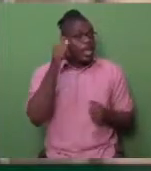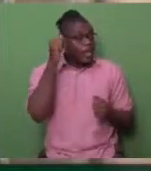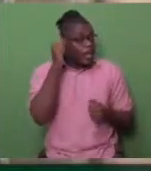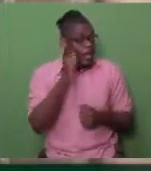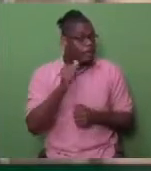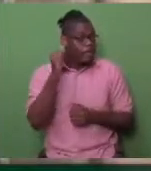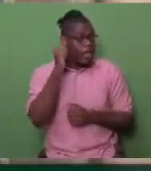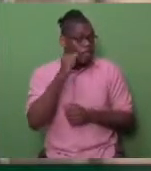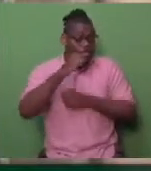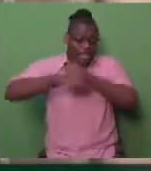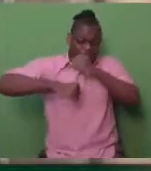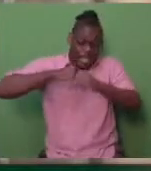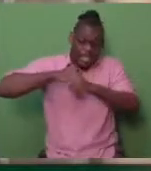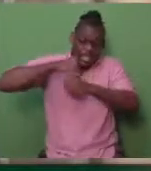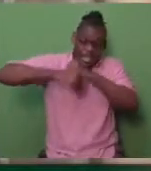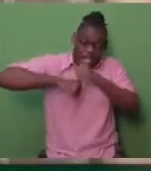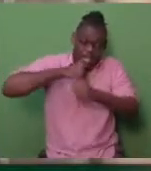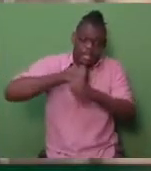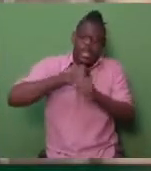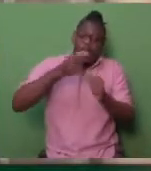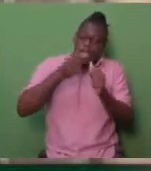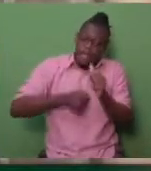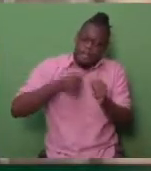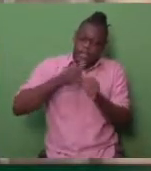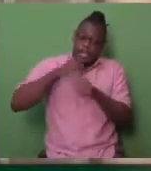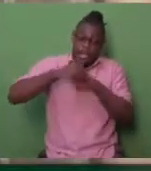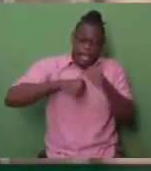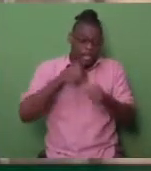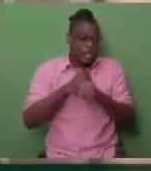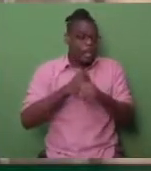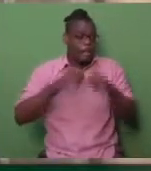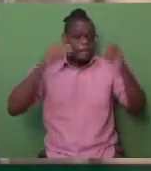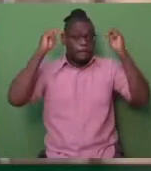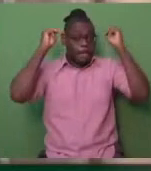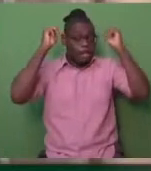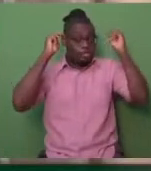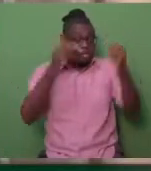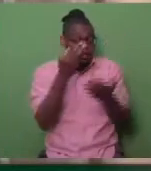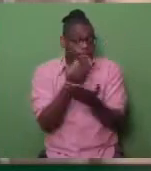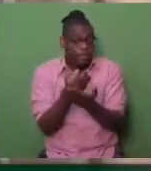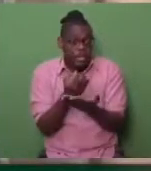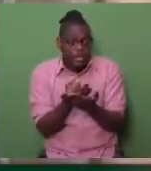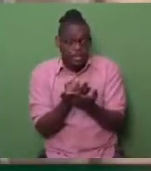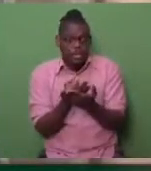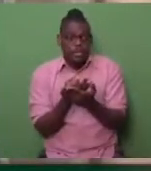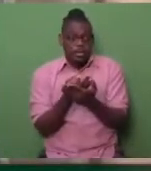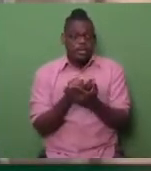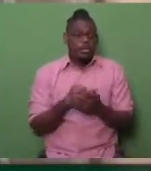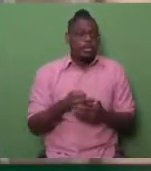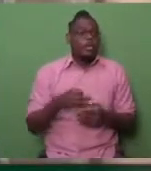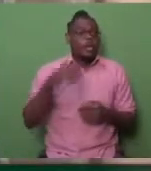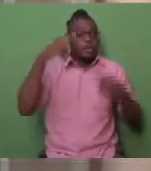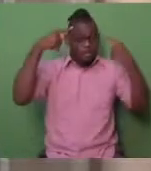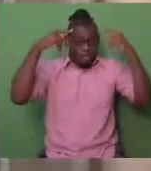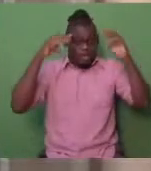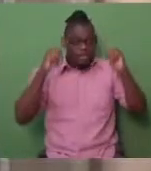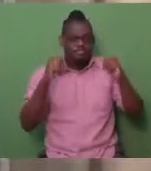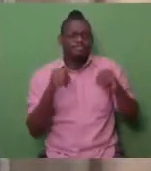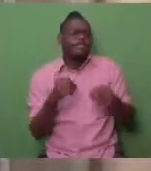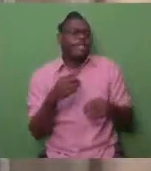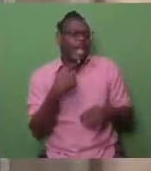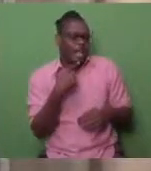be fully proclaimed. It was repeated in 2016, 2017, 2018, 2019,